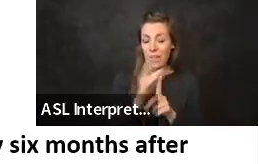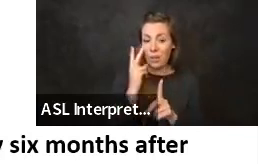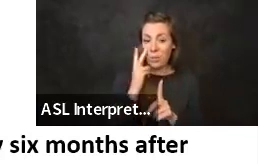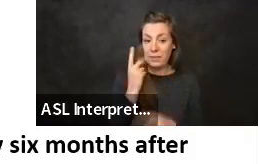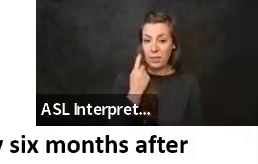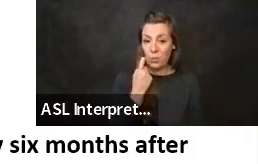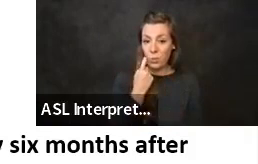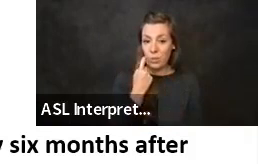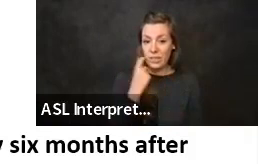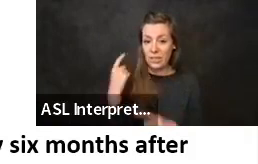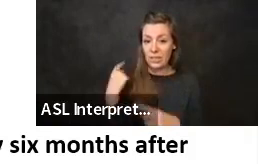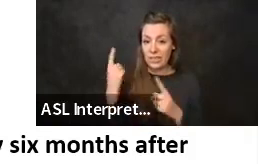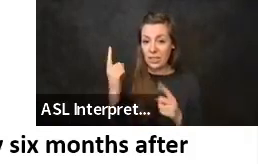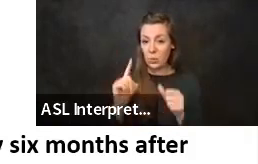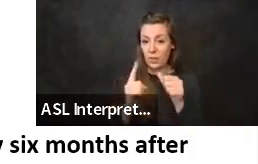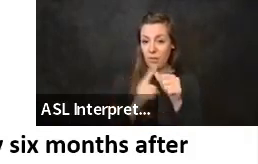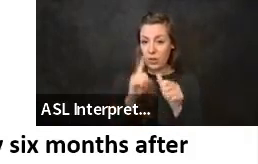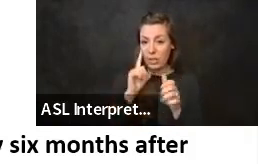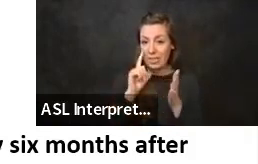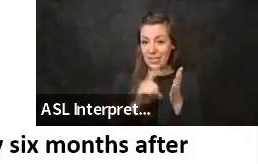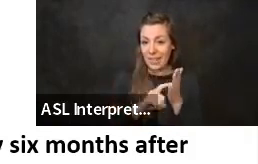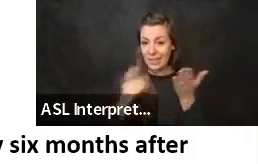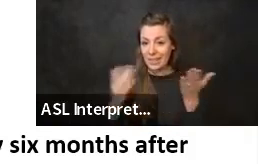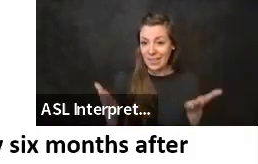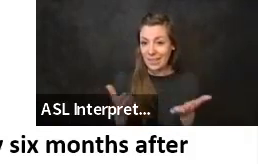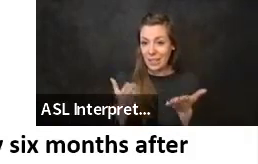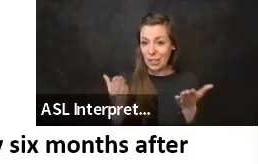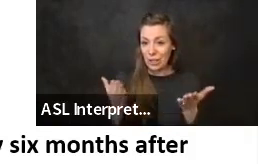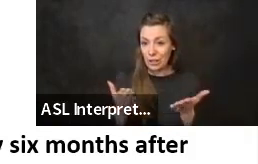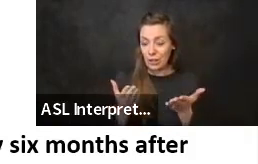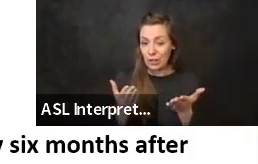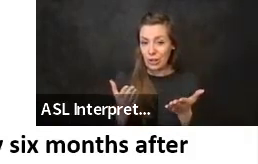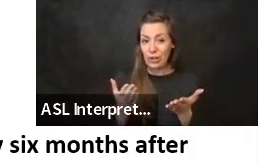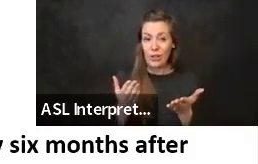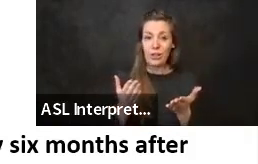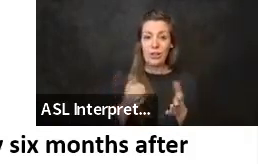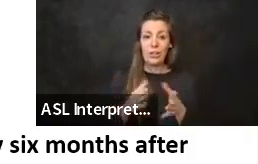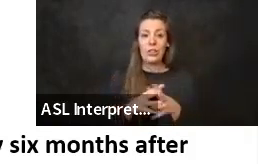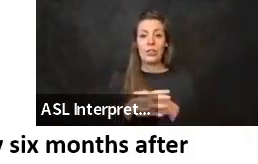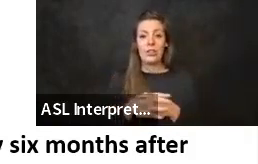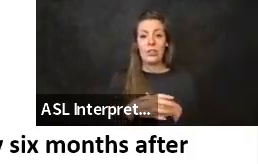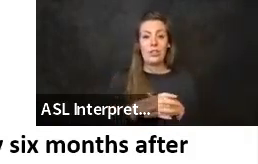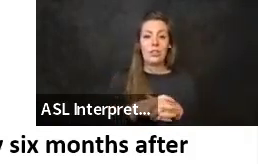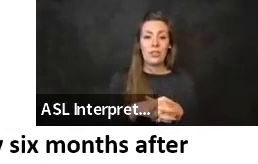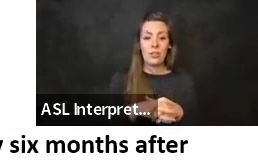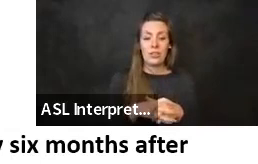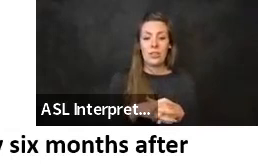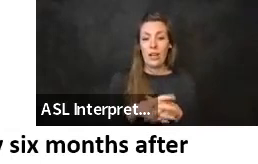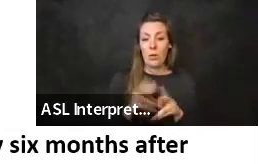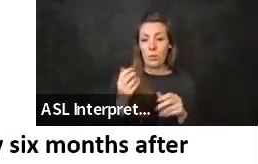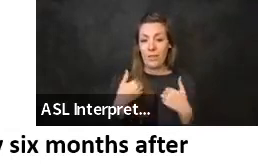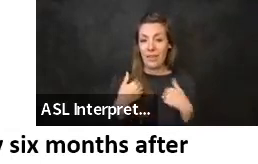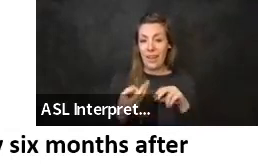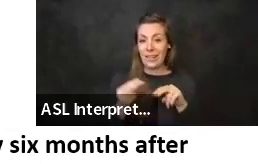first detected Omicron in Sonoma County, and that we have had an increase